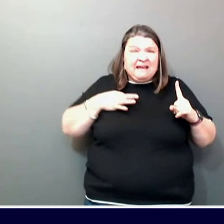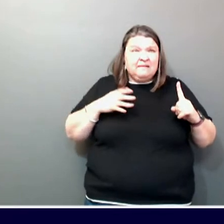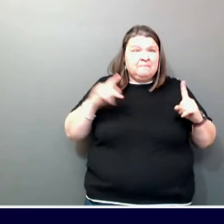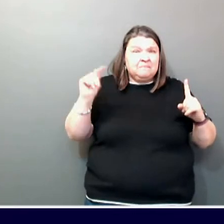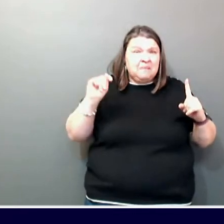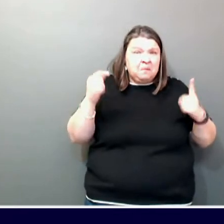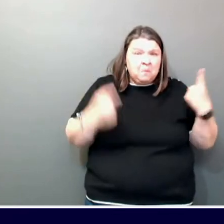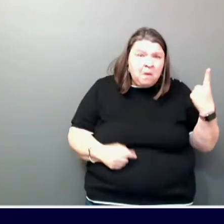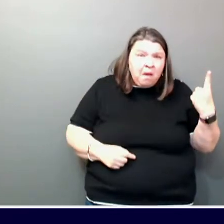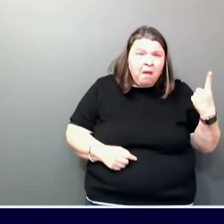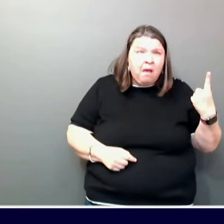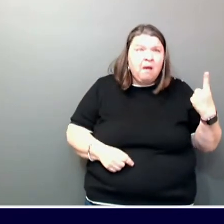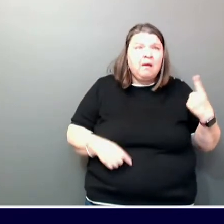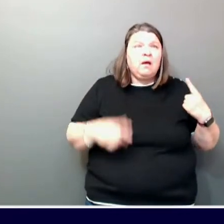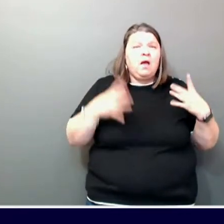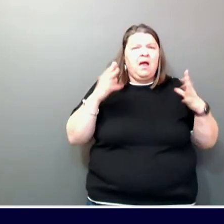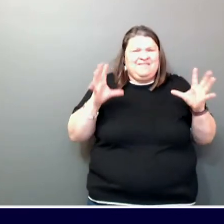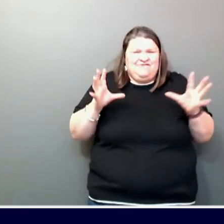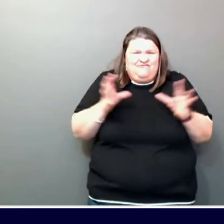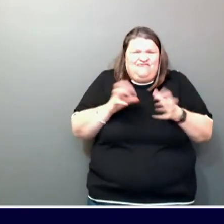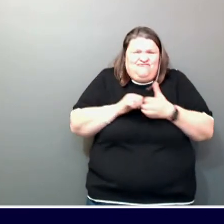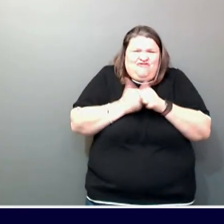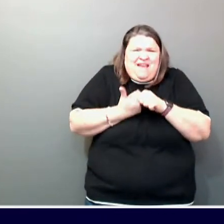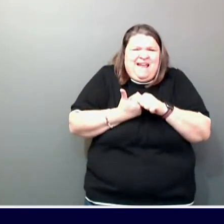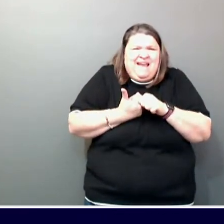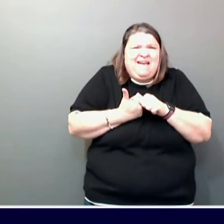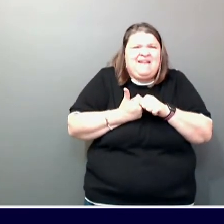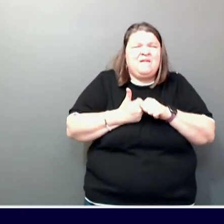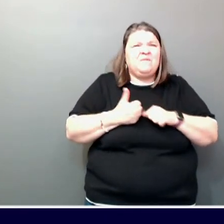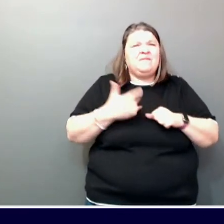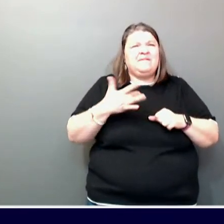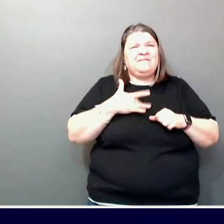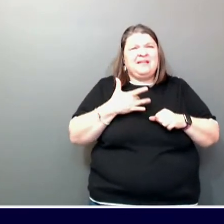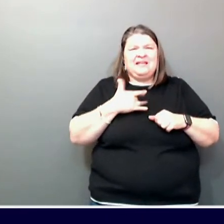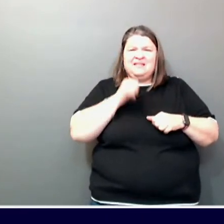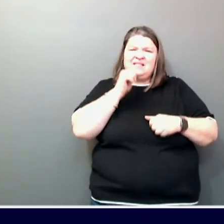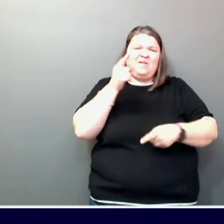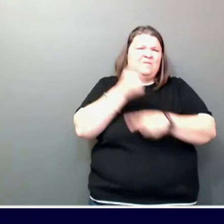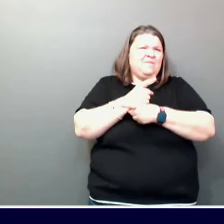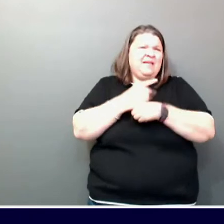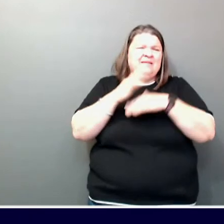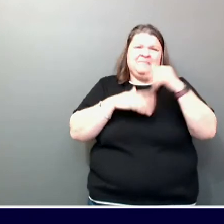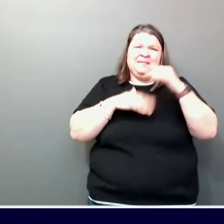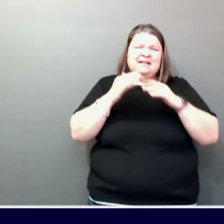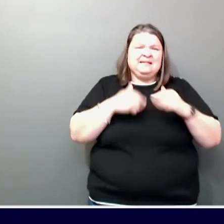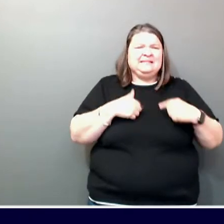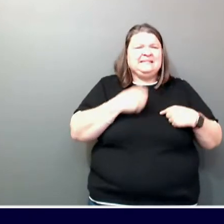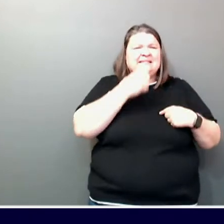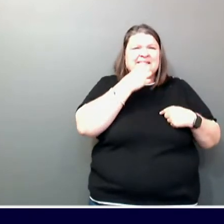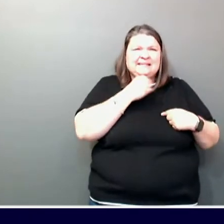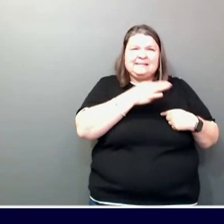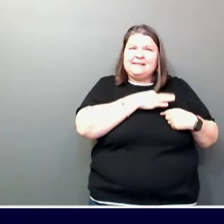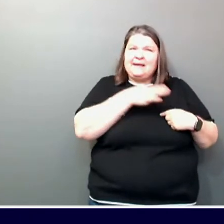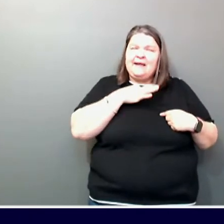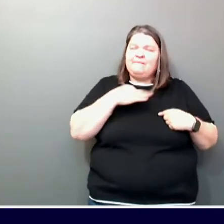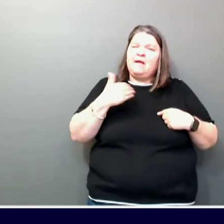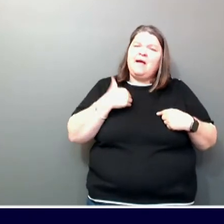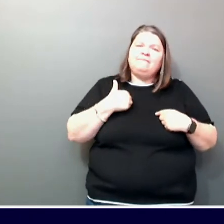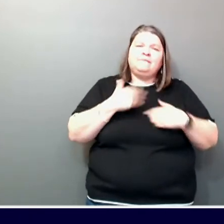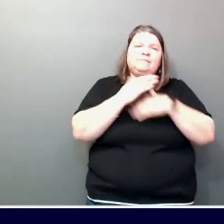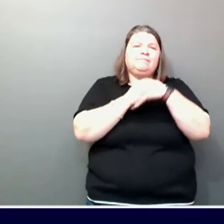the ideal place for our workers. We value our workers. We want to make sure that they have a work site that